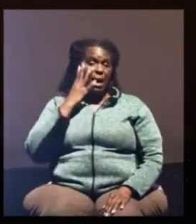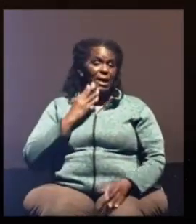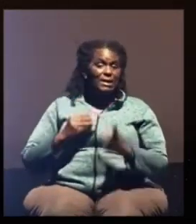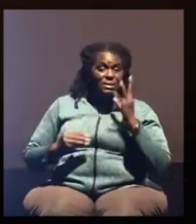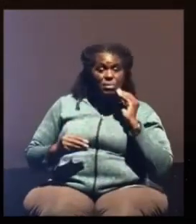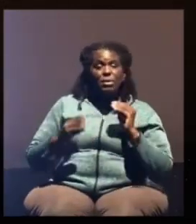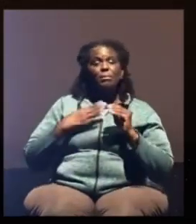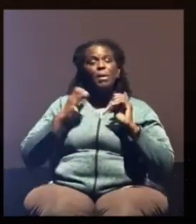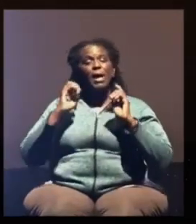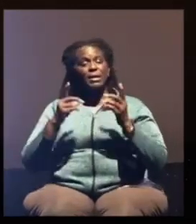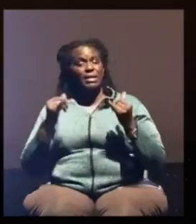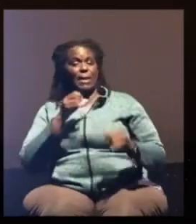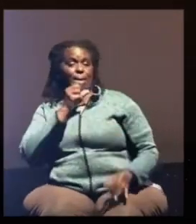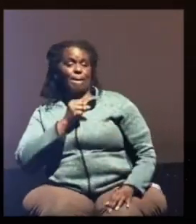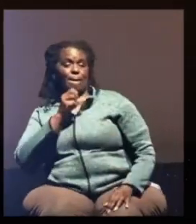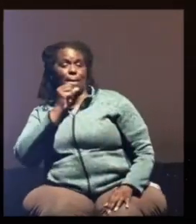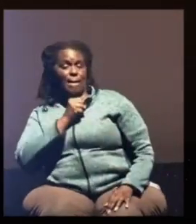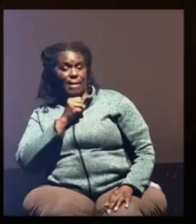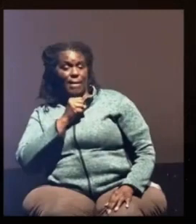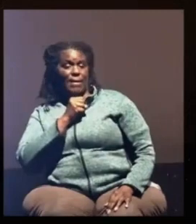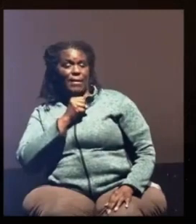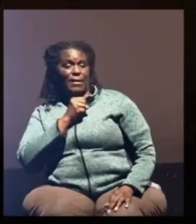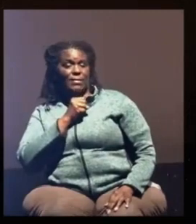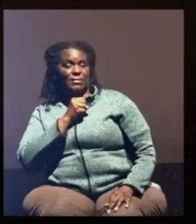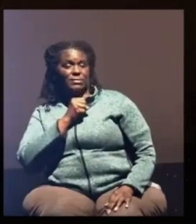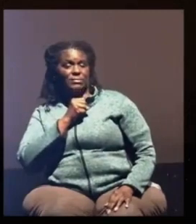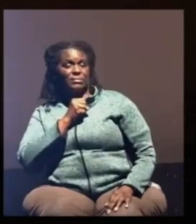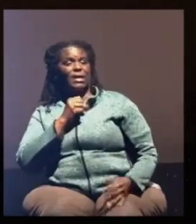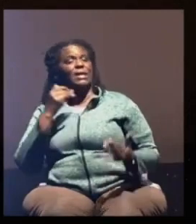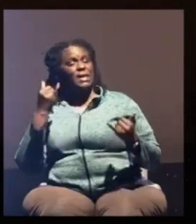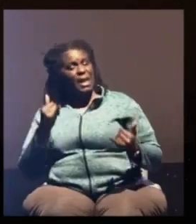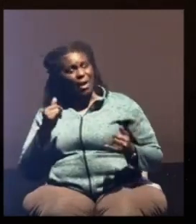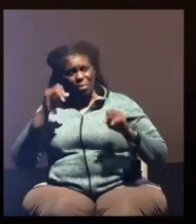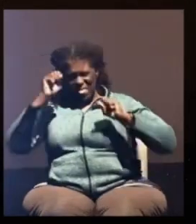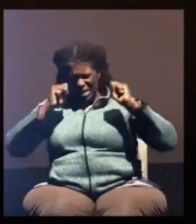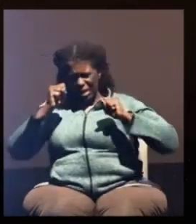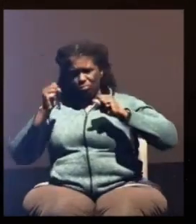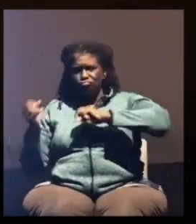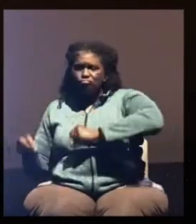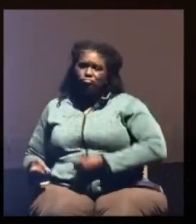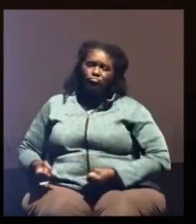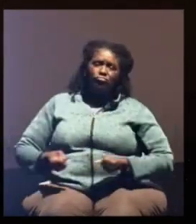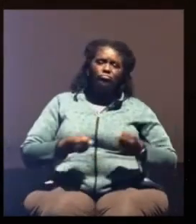education, and now age have eliminated that self-doubt that I carried long ago.